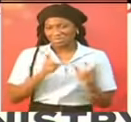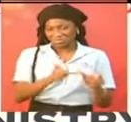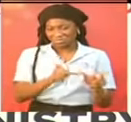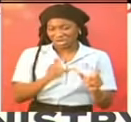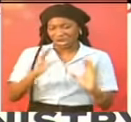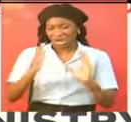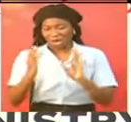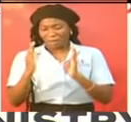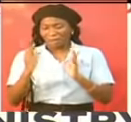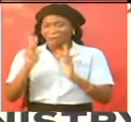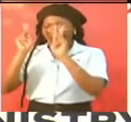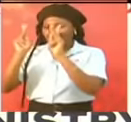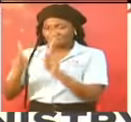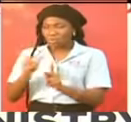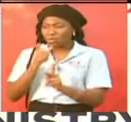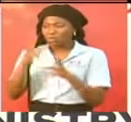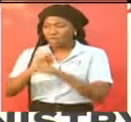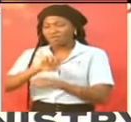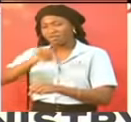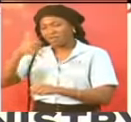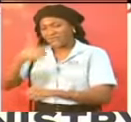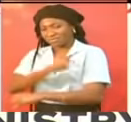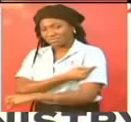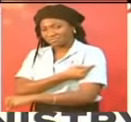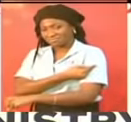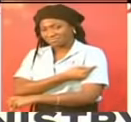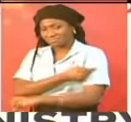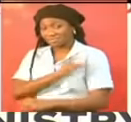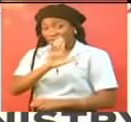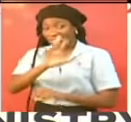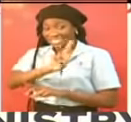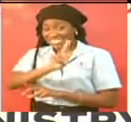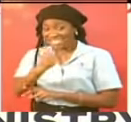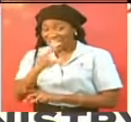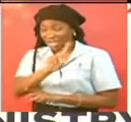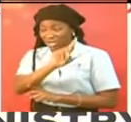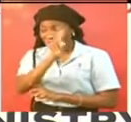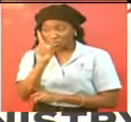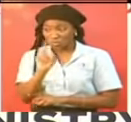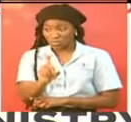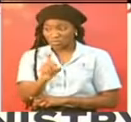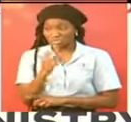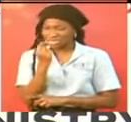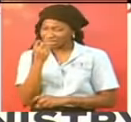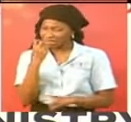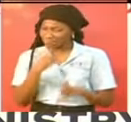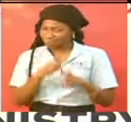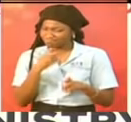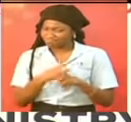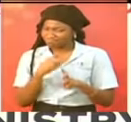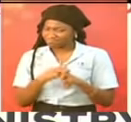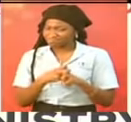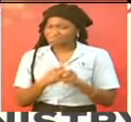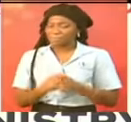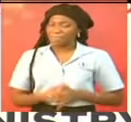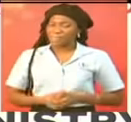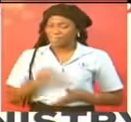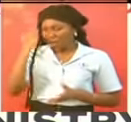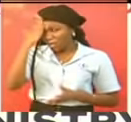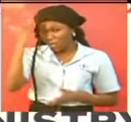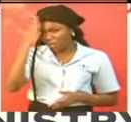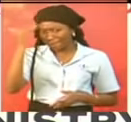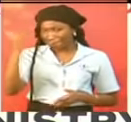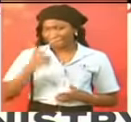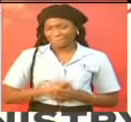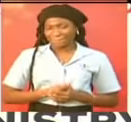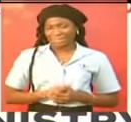to being able to move around. Now, the second question is a little more tricky. It is not necessarily guaranteed that